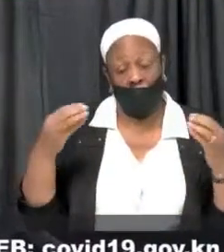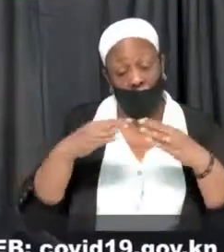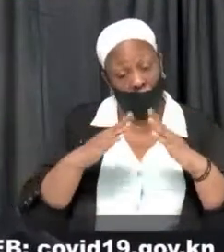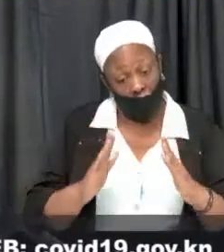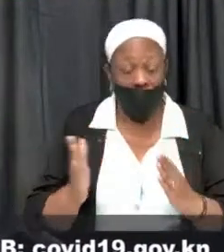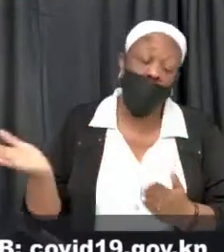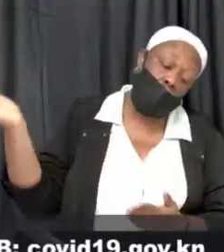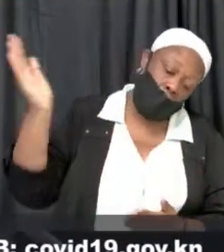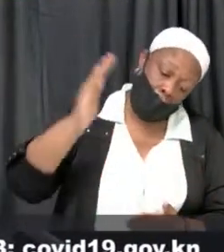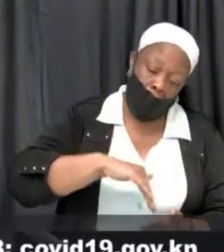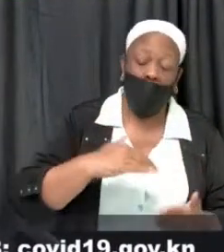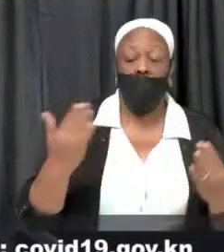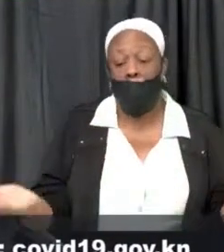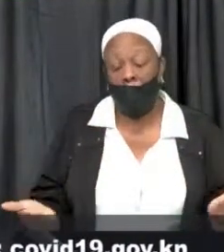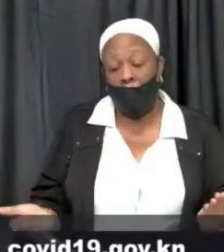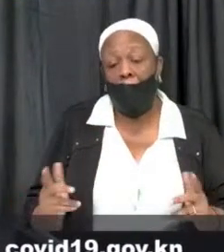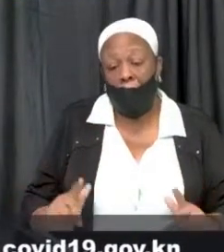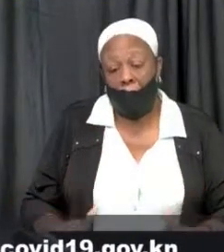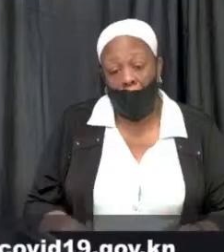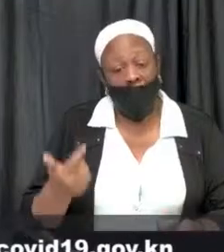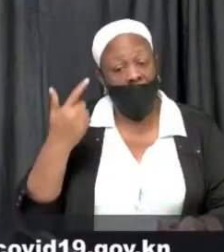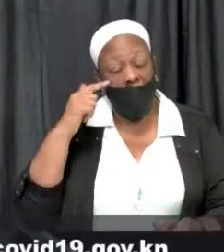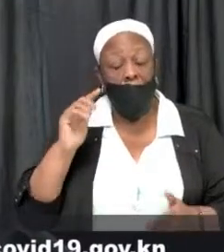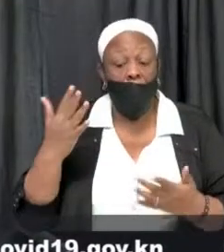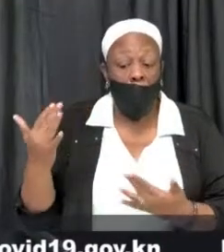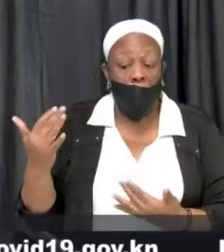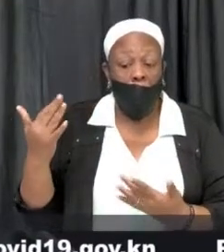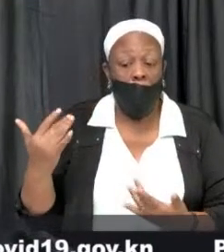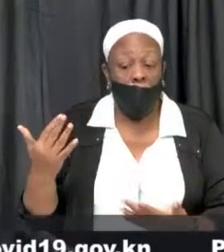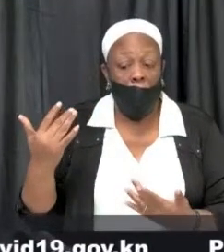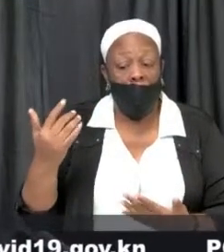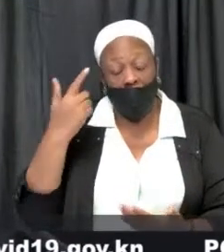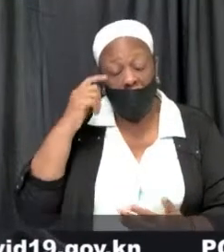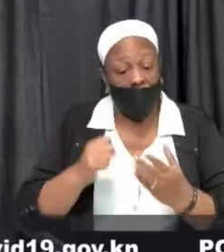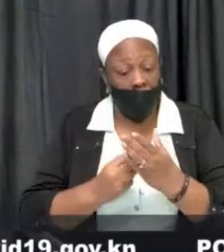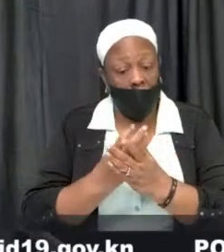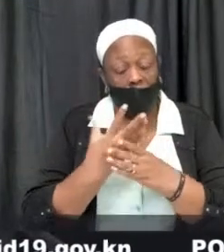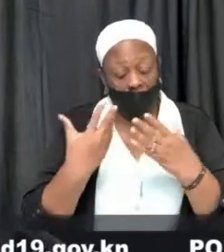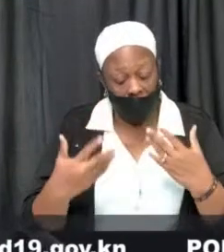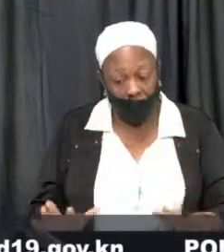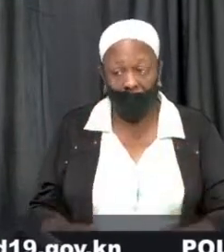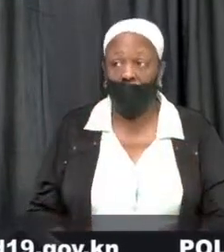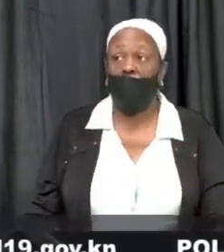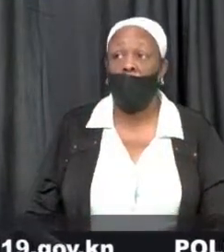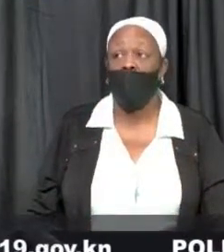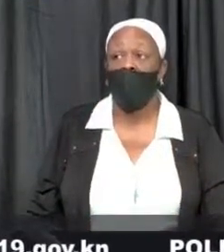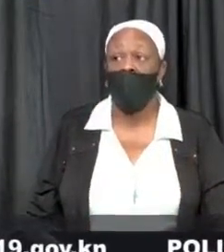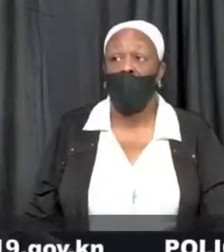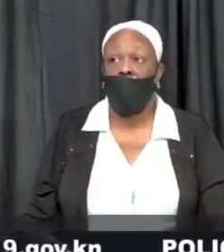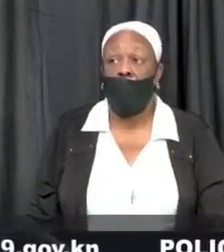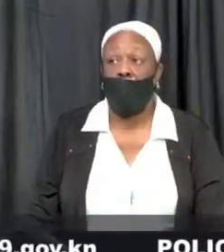date, out of the 350 plus persons that have showed interest in being